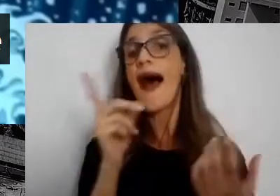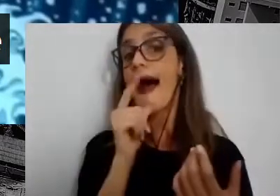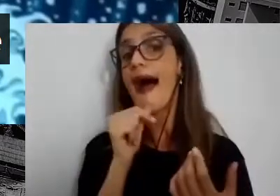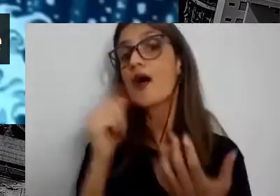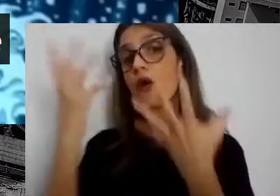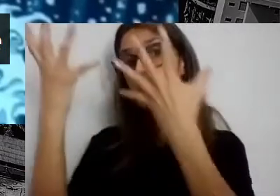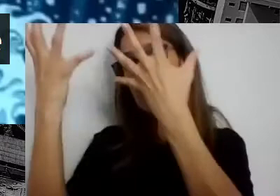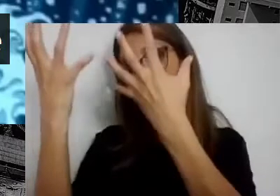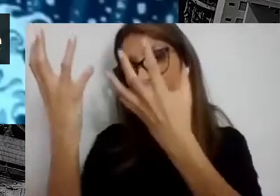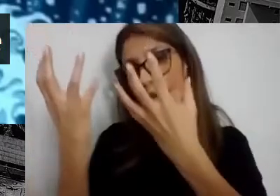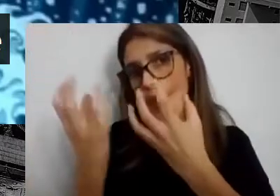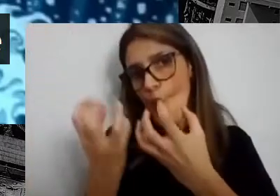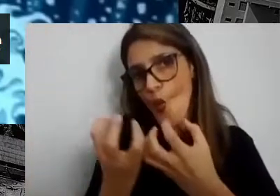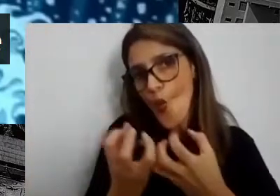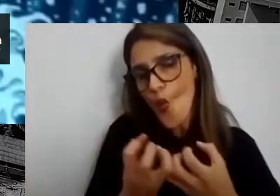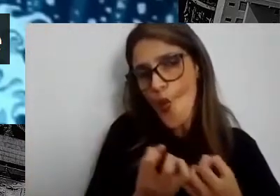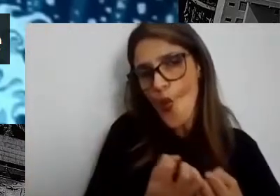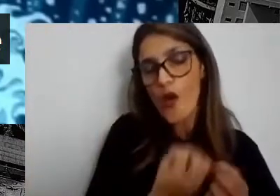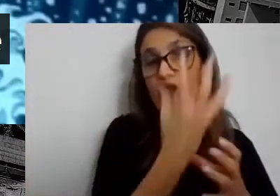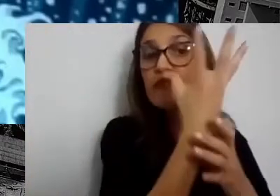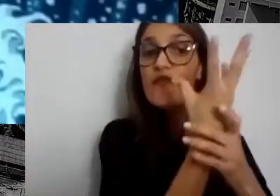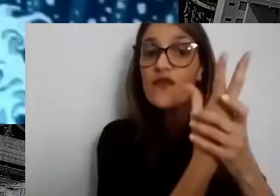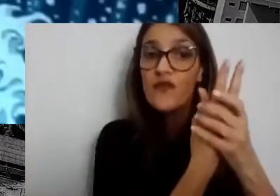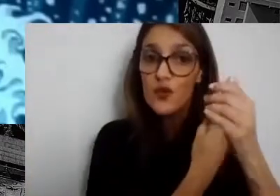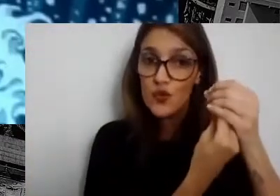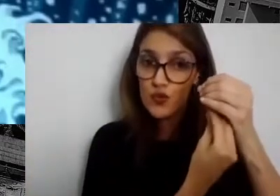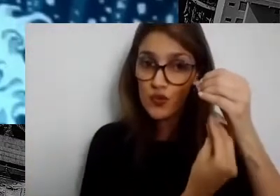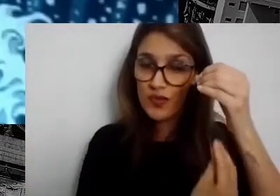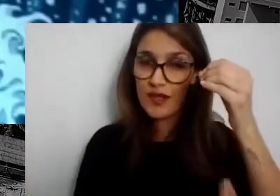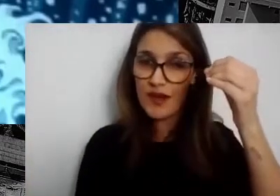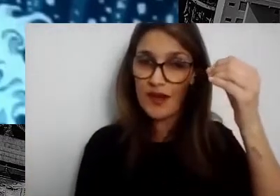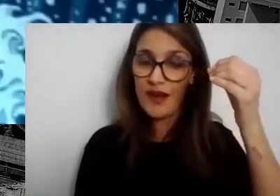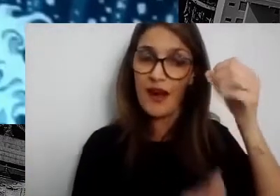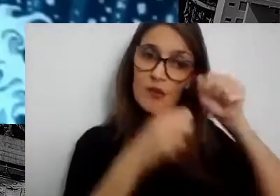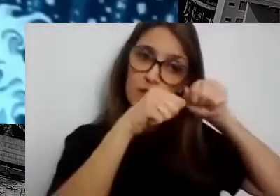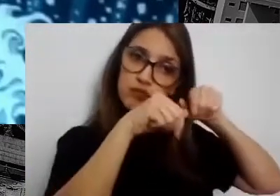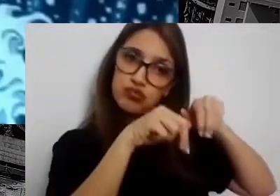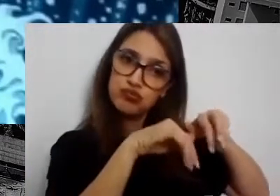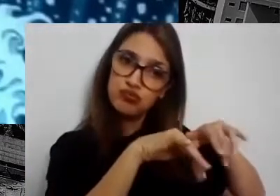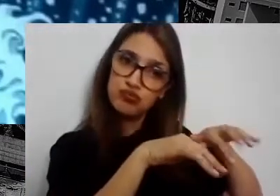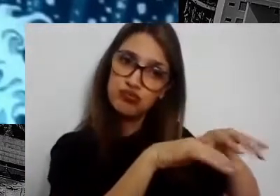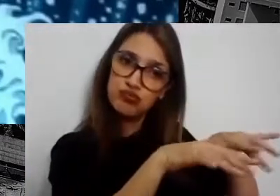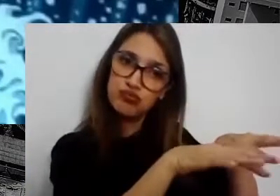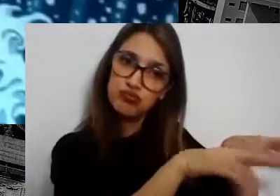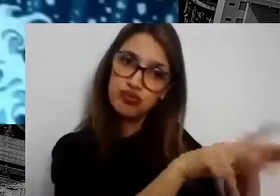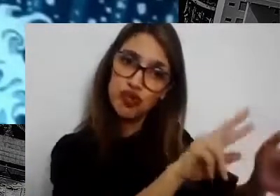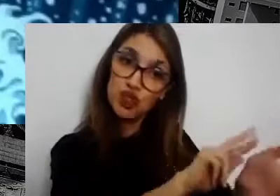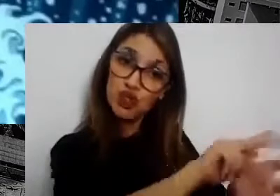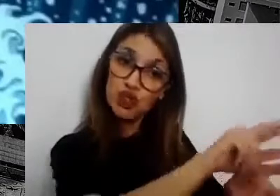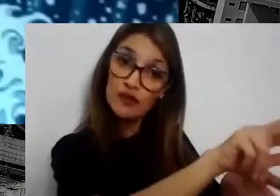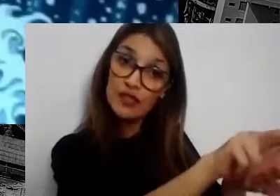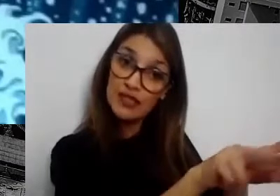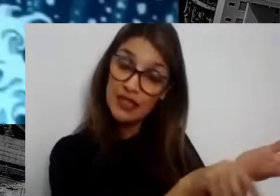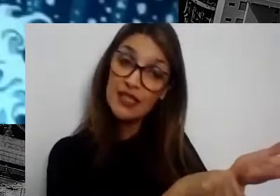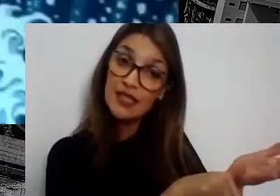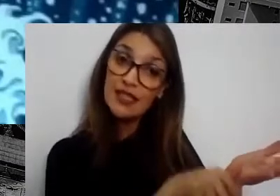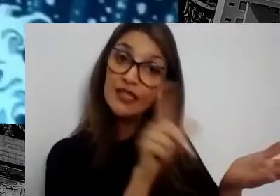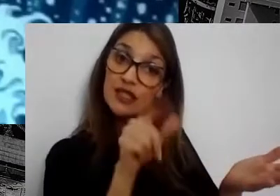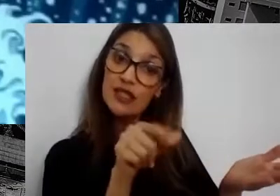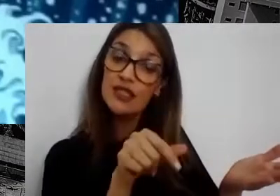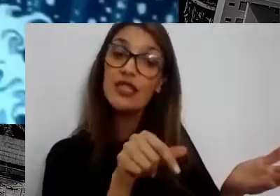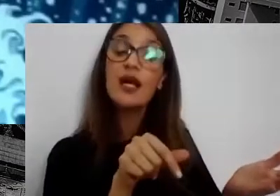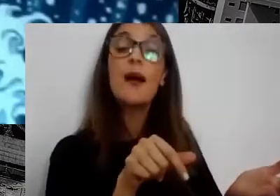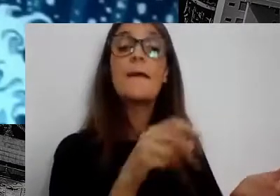wetland to another area, it may actually offer a biodiversity benefit because there's a healthy ecosystem where